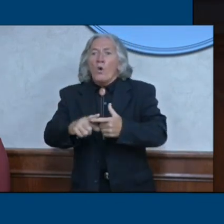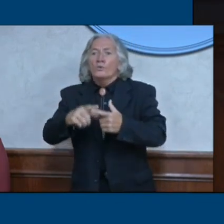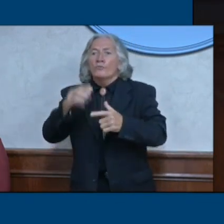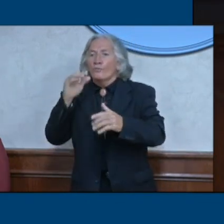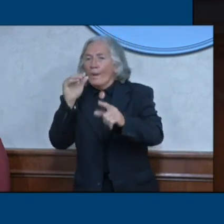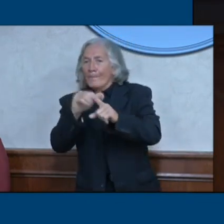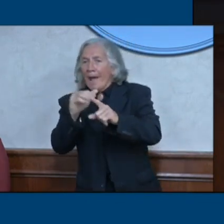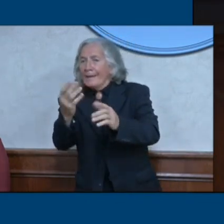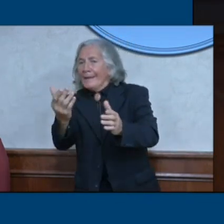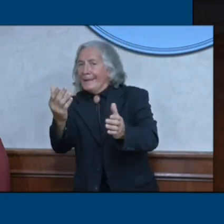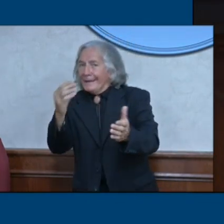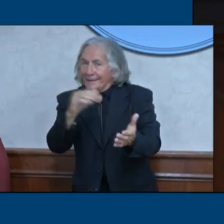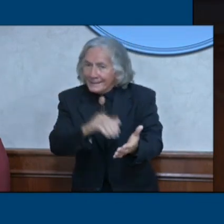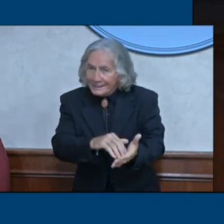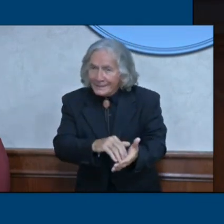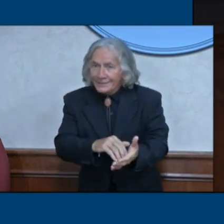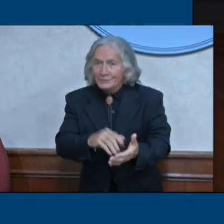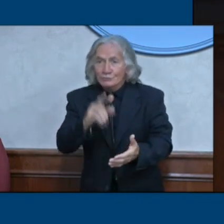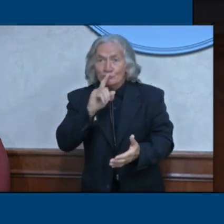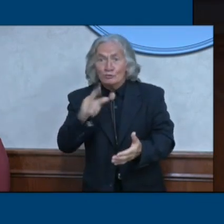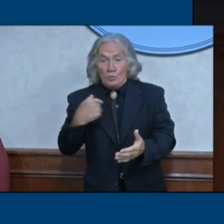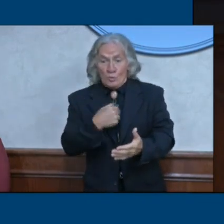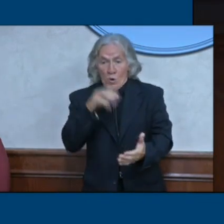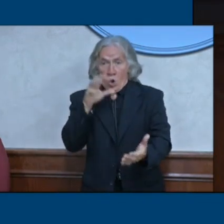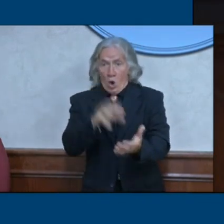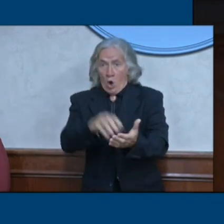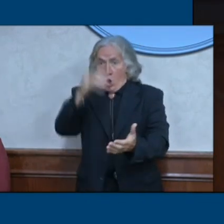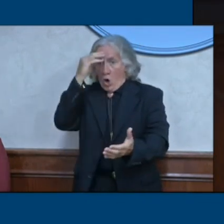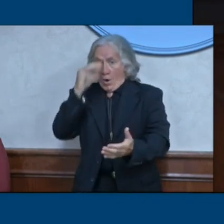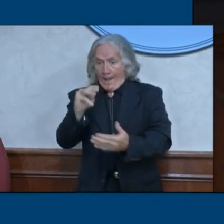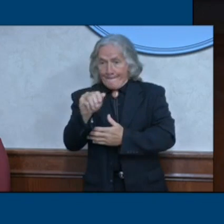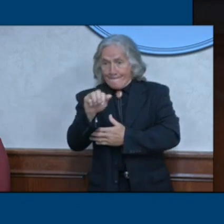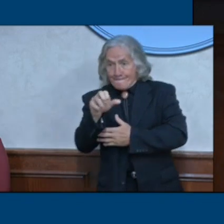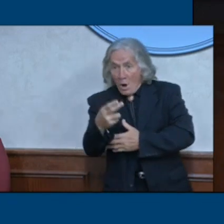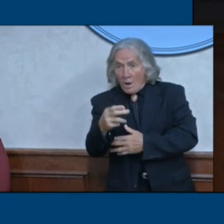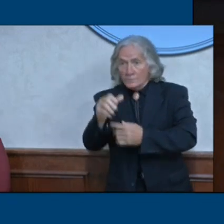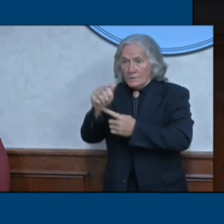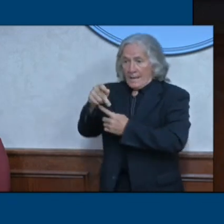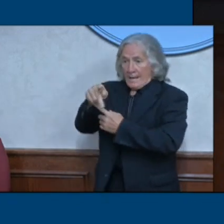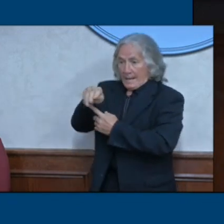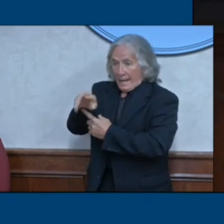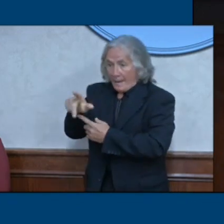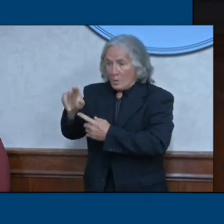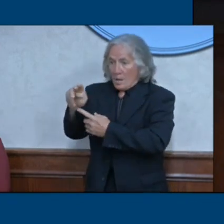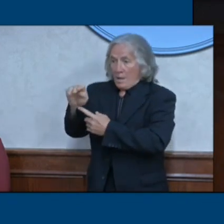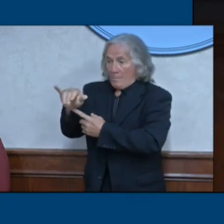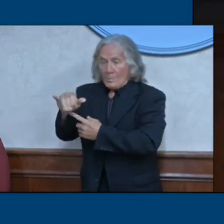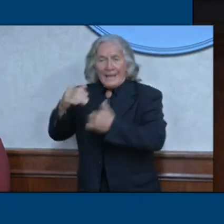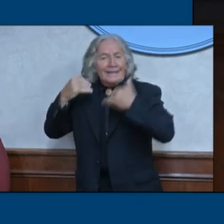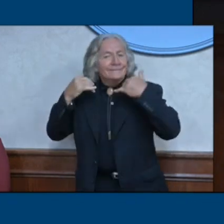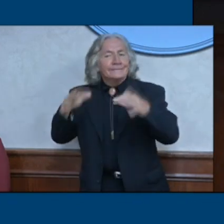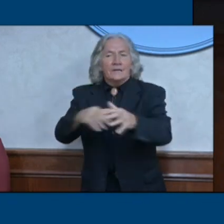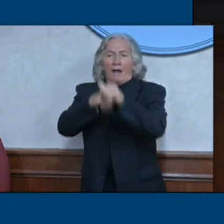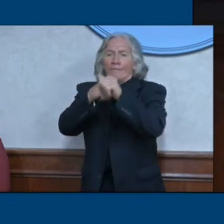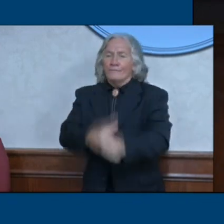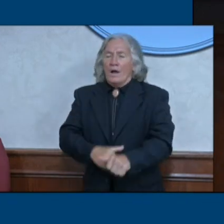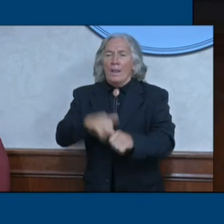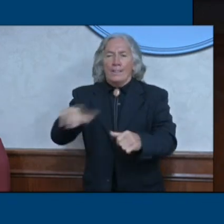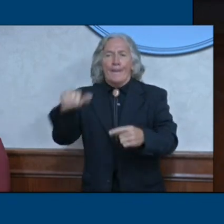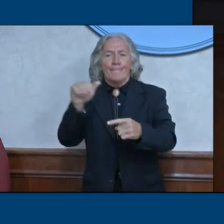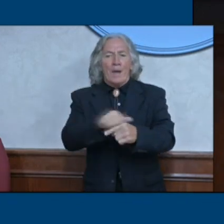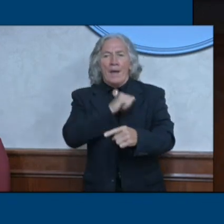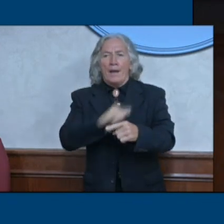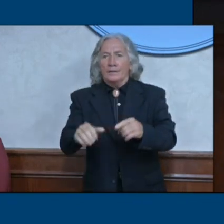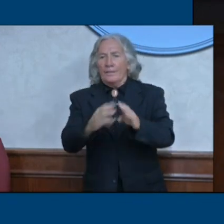double down in reminding everybody that these things that we learned over March and April and May, they still have to be practiced,